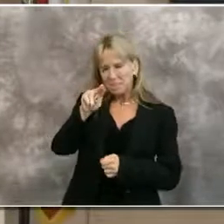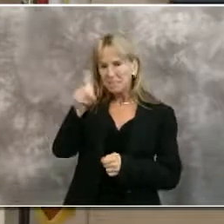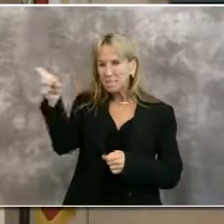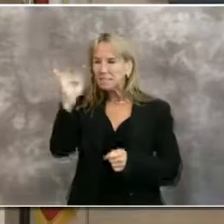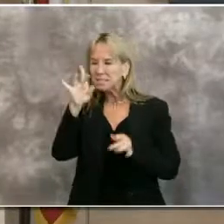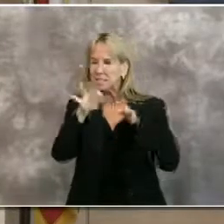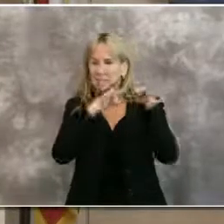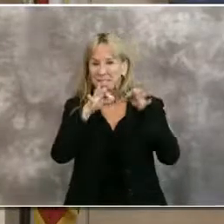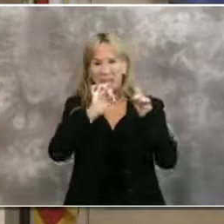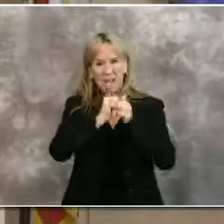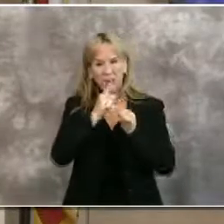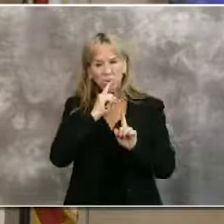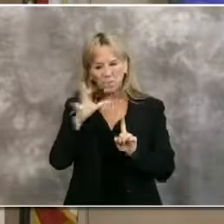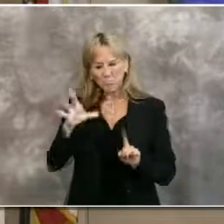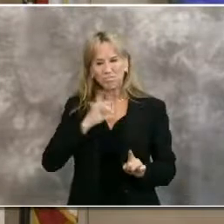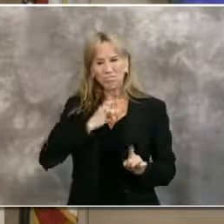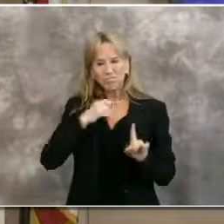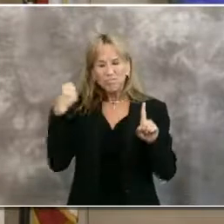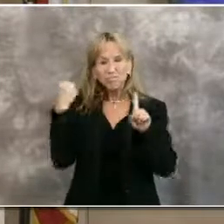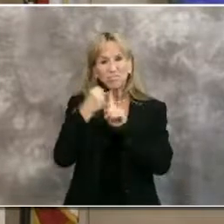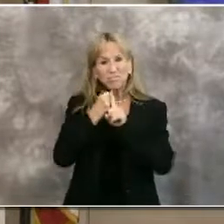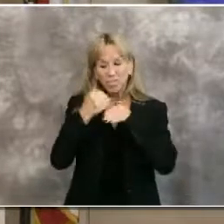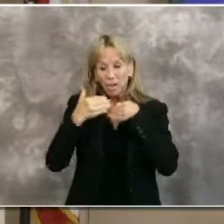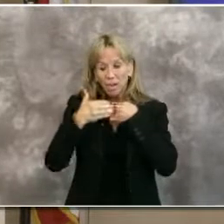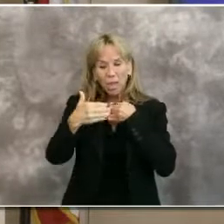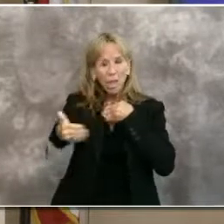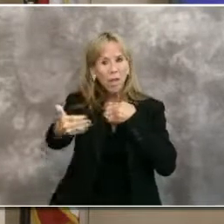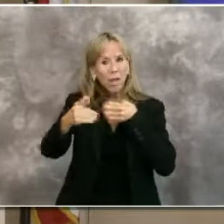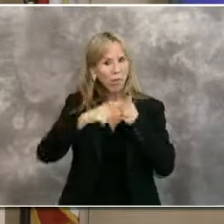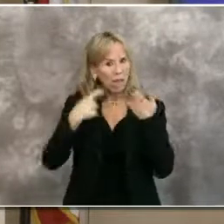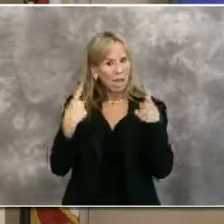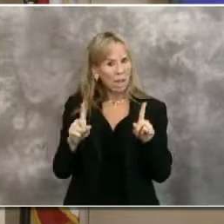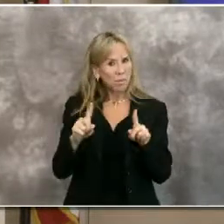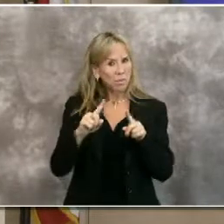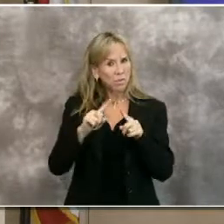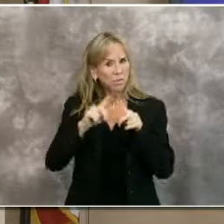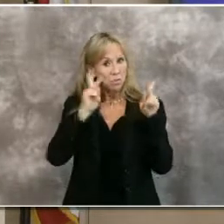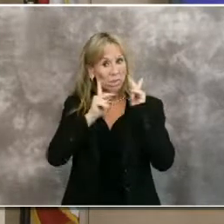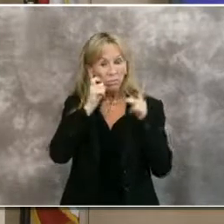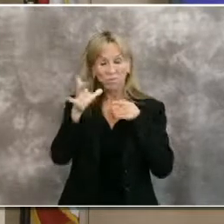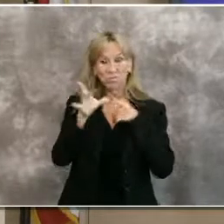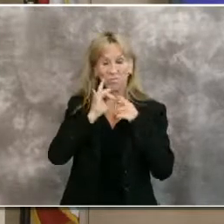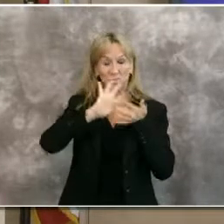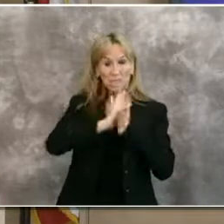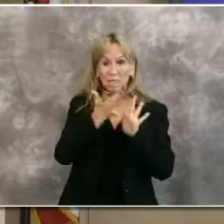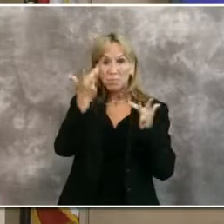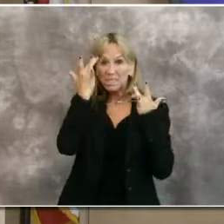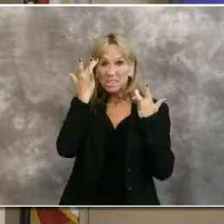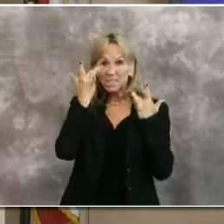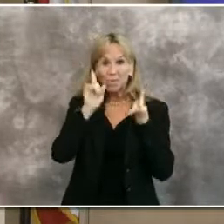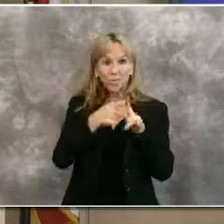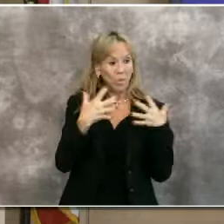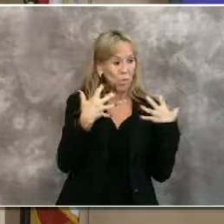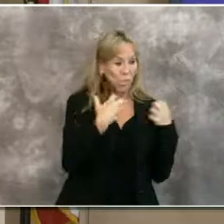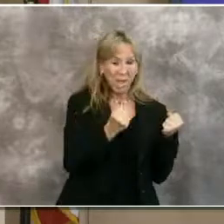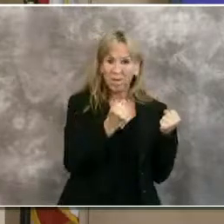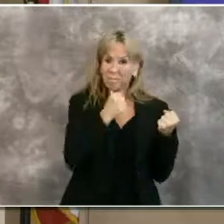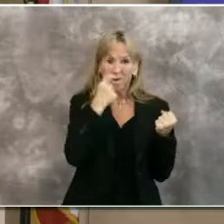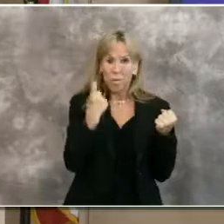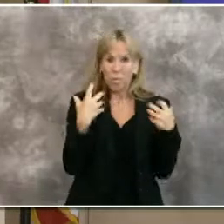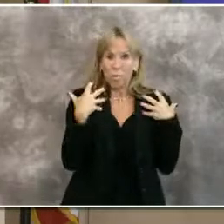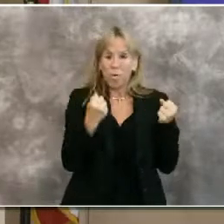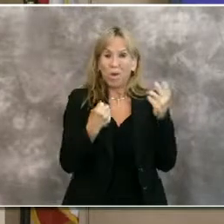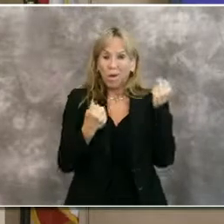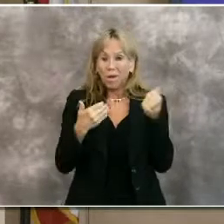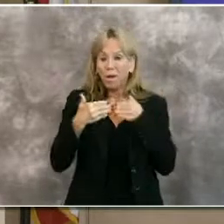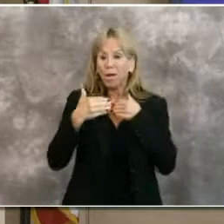impact that this disease has on those who are increasingly becoming affected in our community, I think that answers the